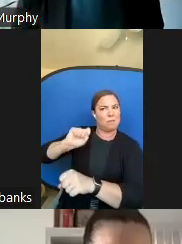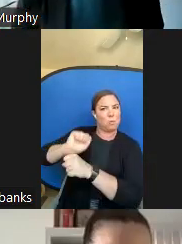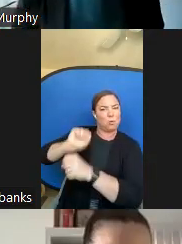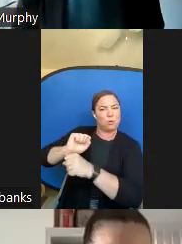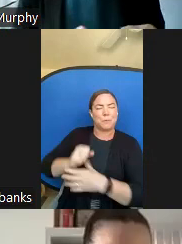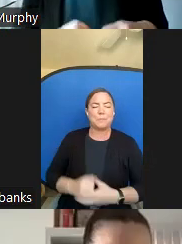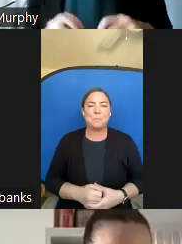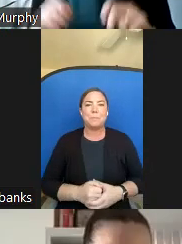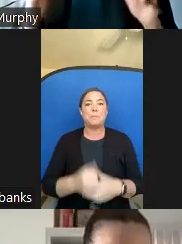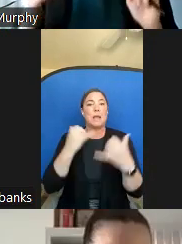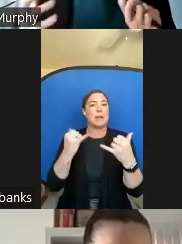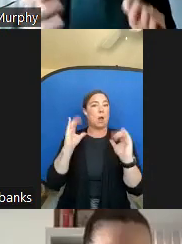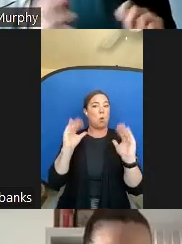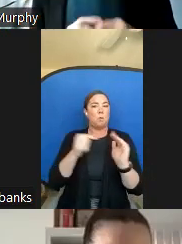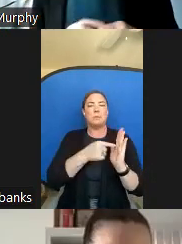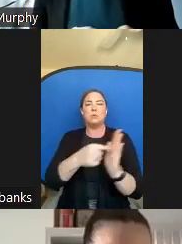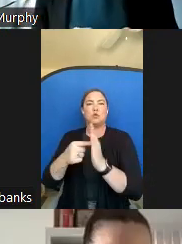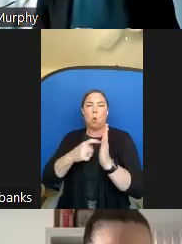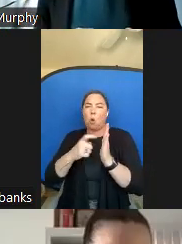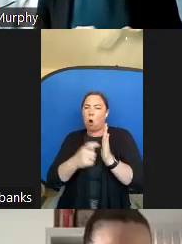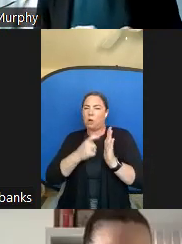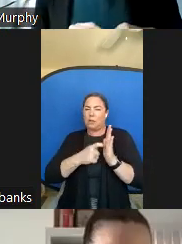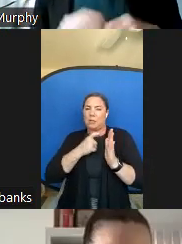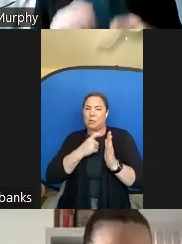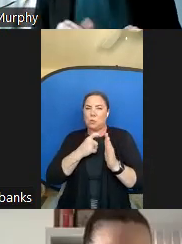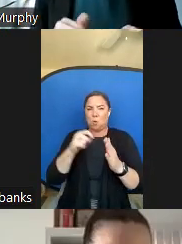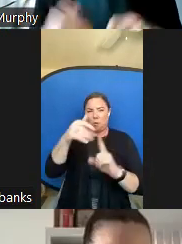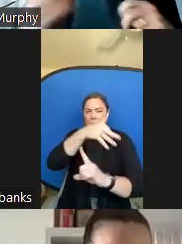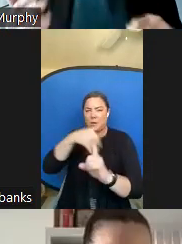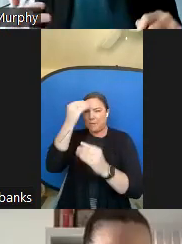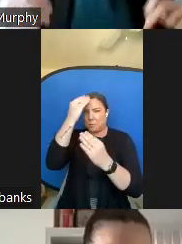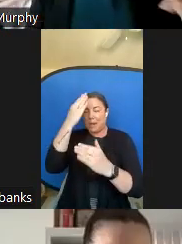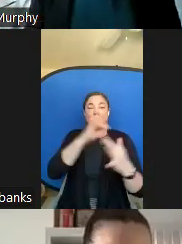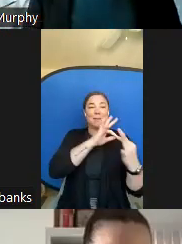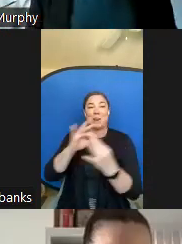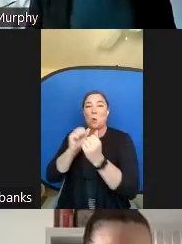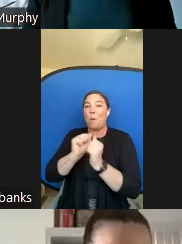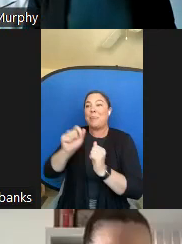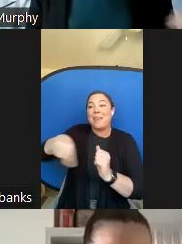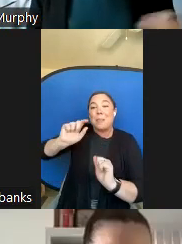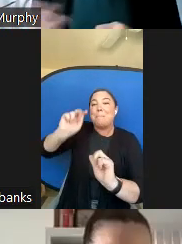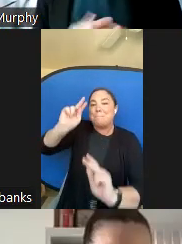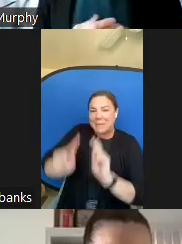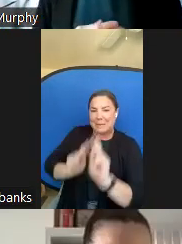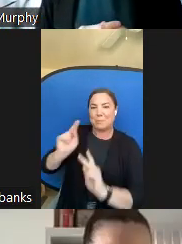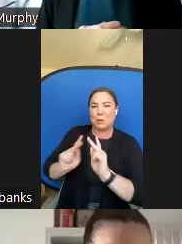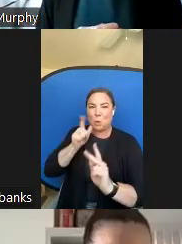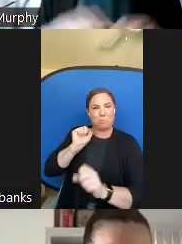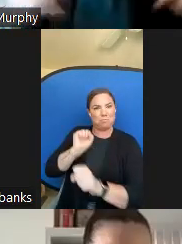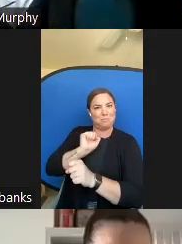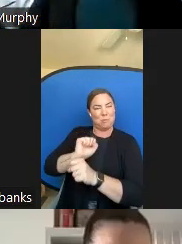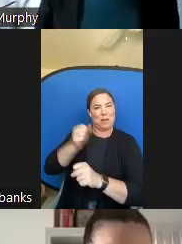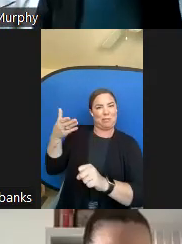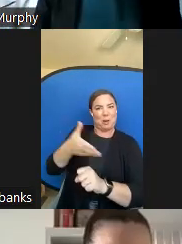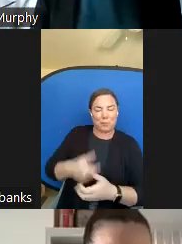these archaeological contexts with the people of this profession. And here we can pose some other questions. Questions